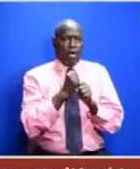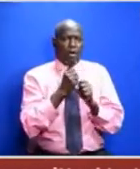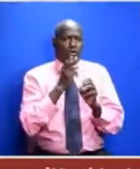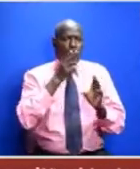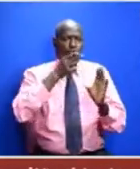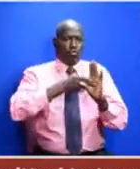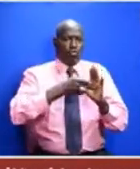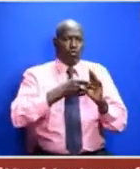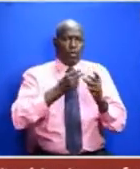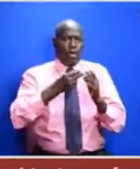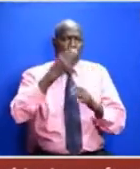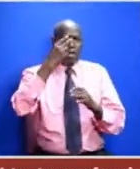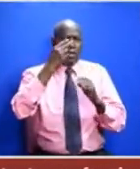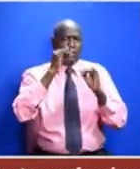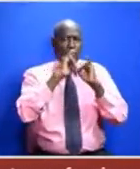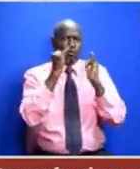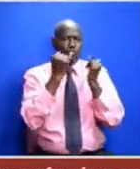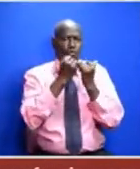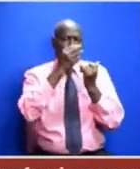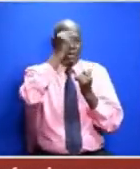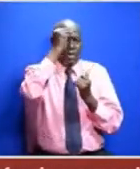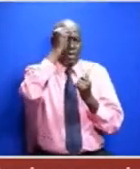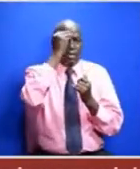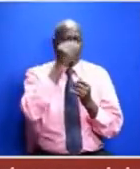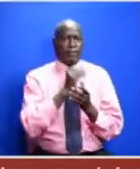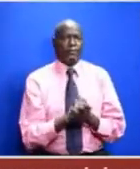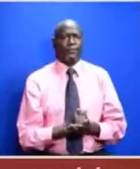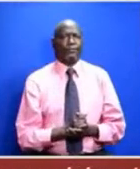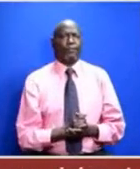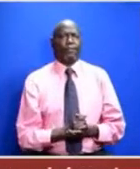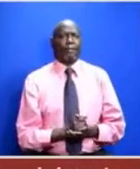higher institutions of learning.